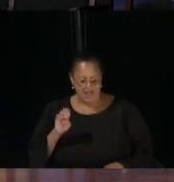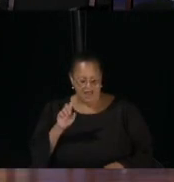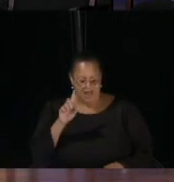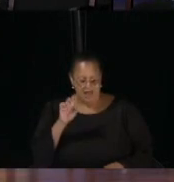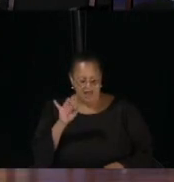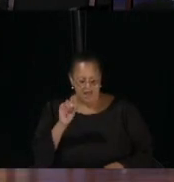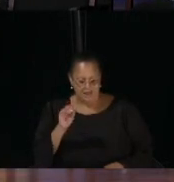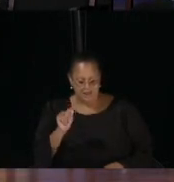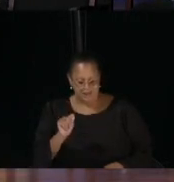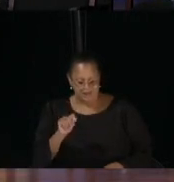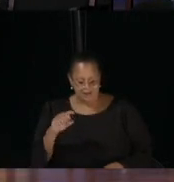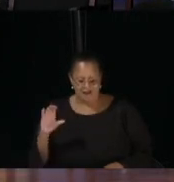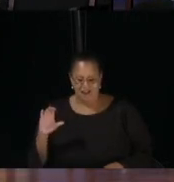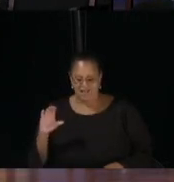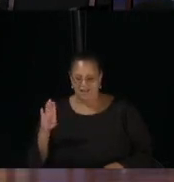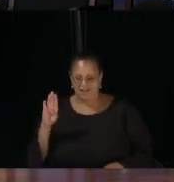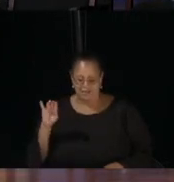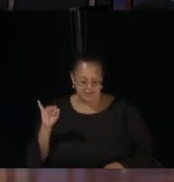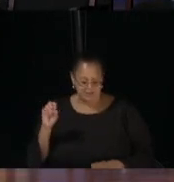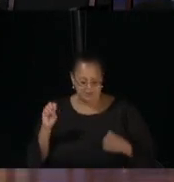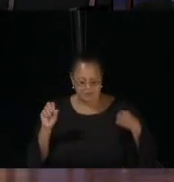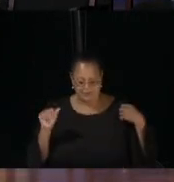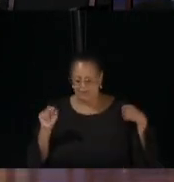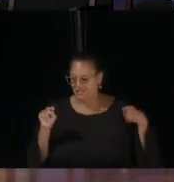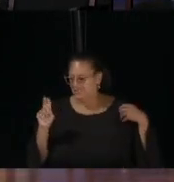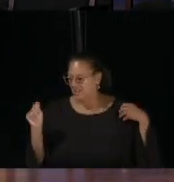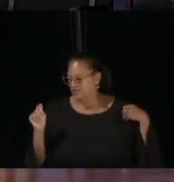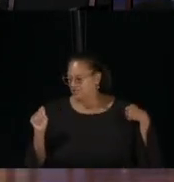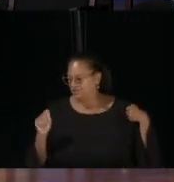Elliot Colin Bissant.